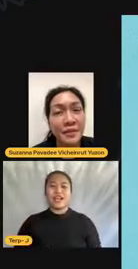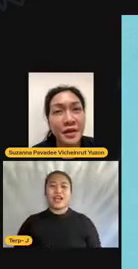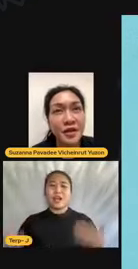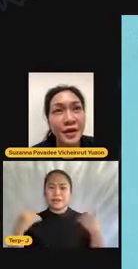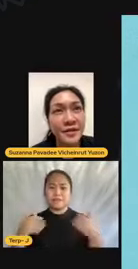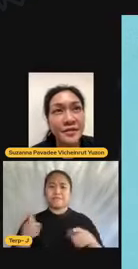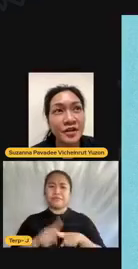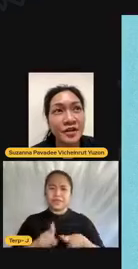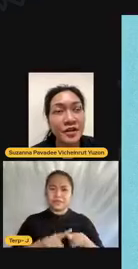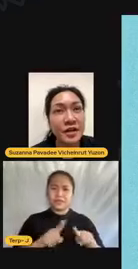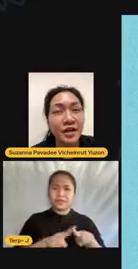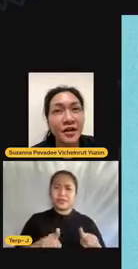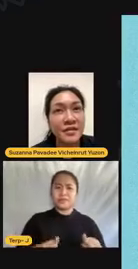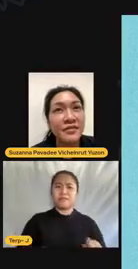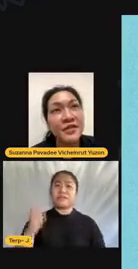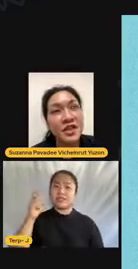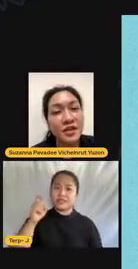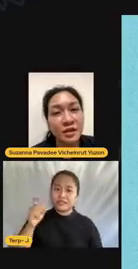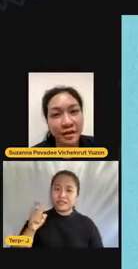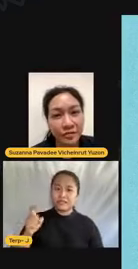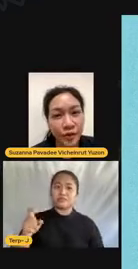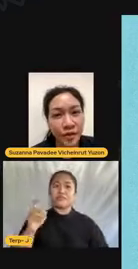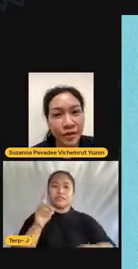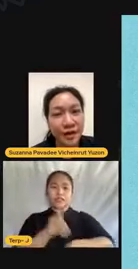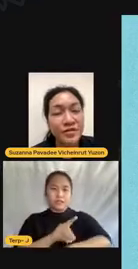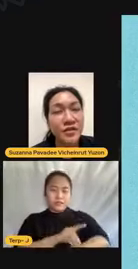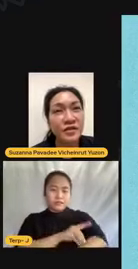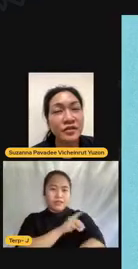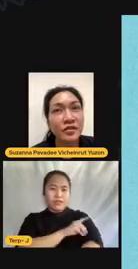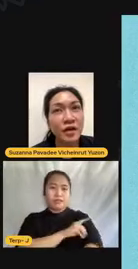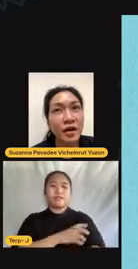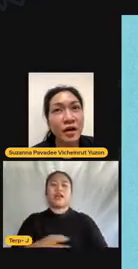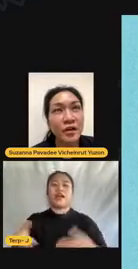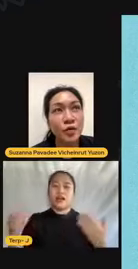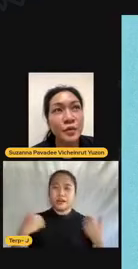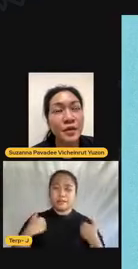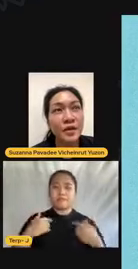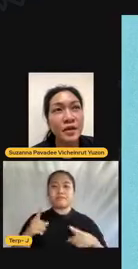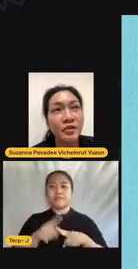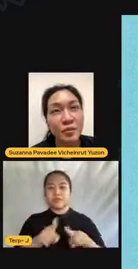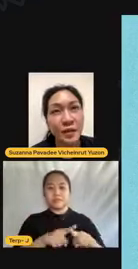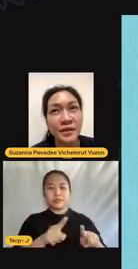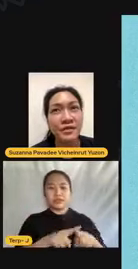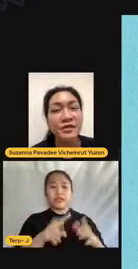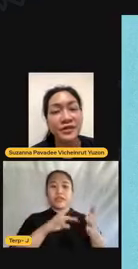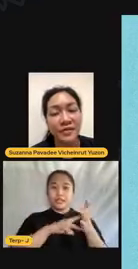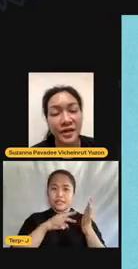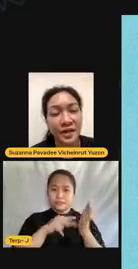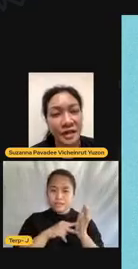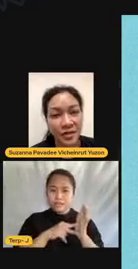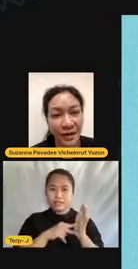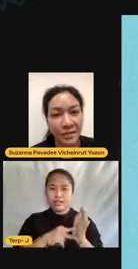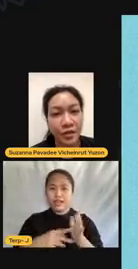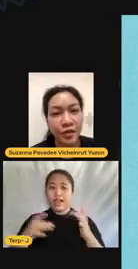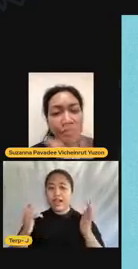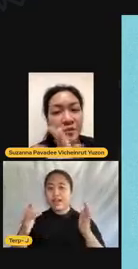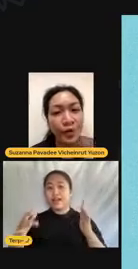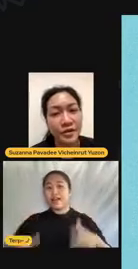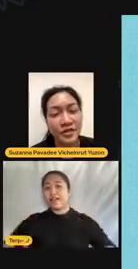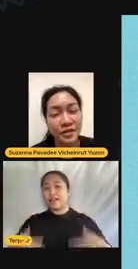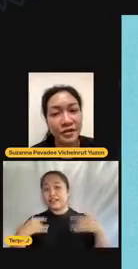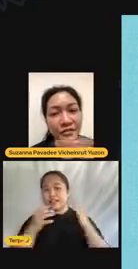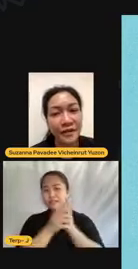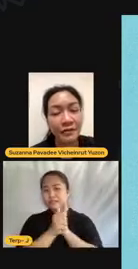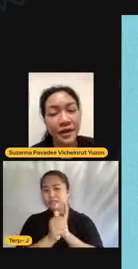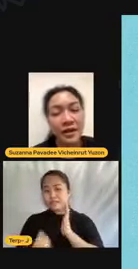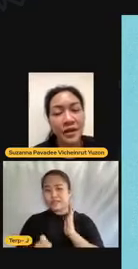each family, your definition of what life skills are will be a little different in each family, what's